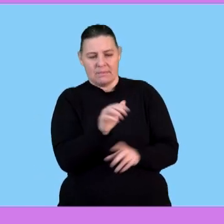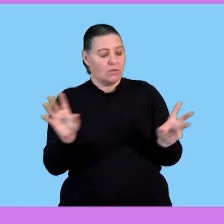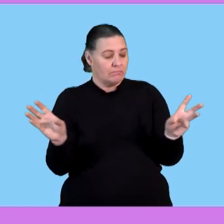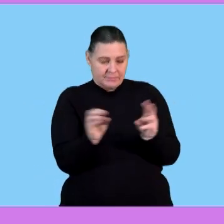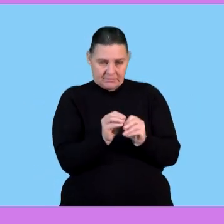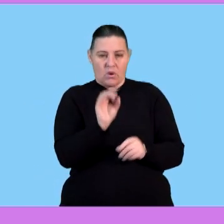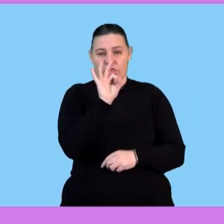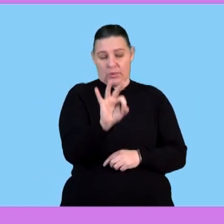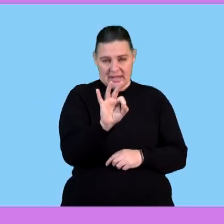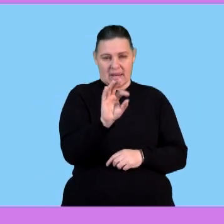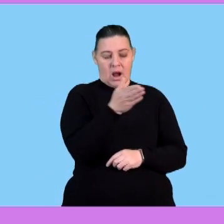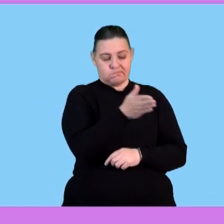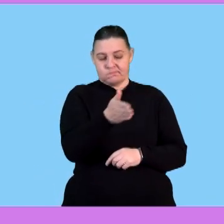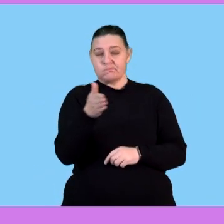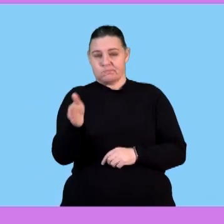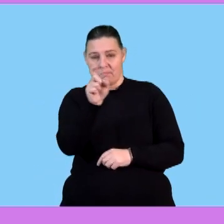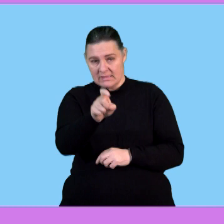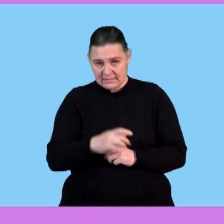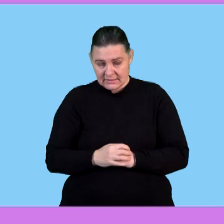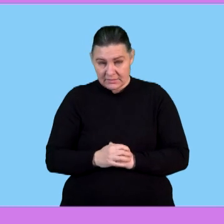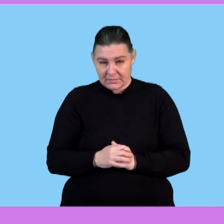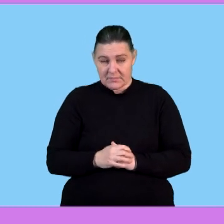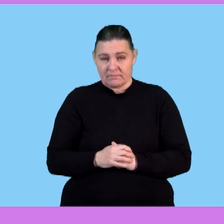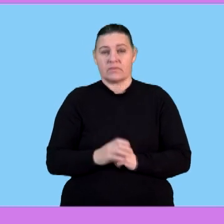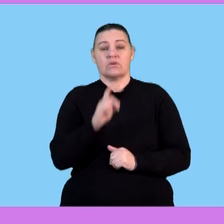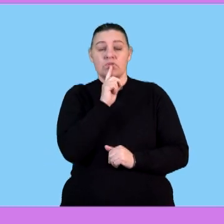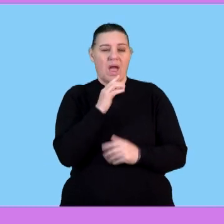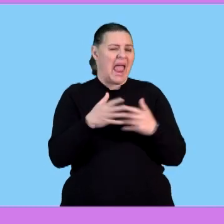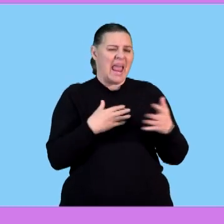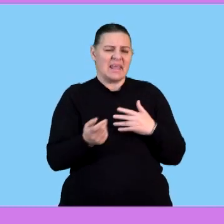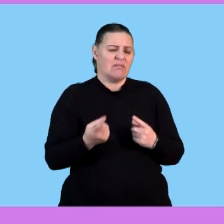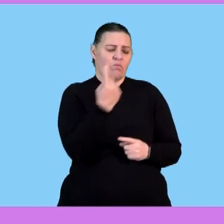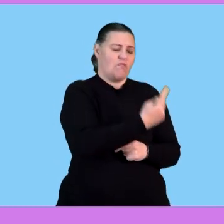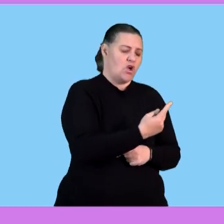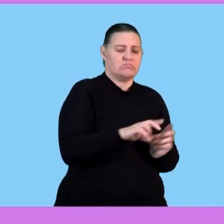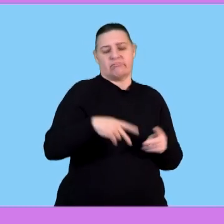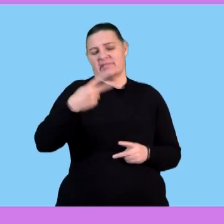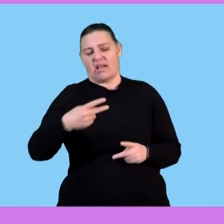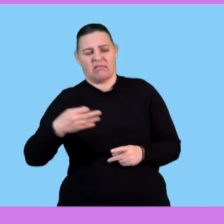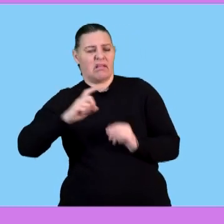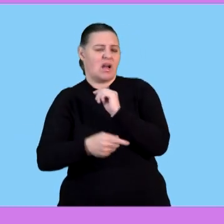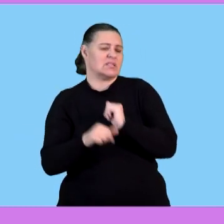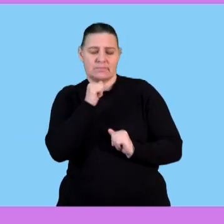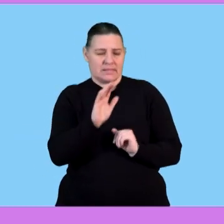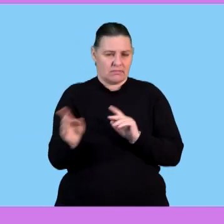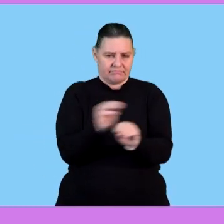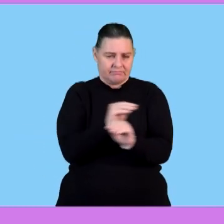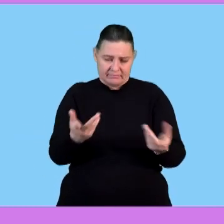3 of them to be added. So any one of them could come first, second, or last. And my answer